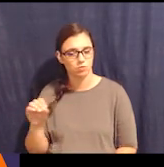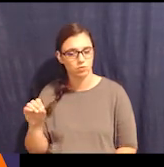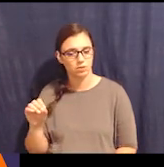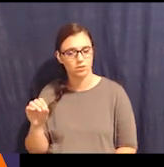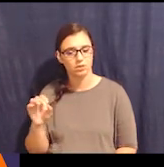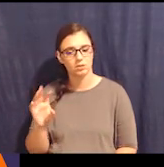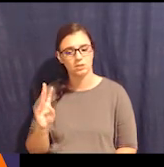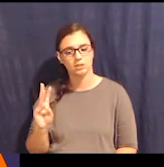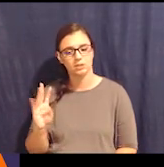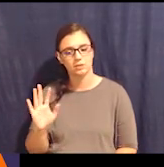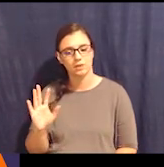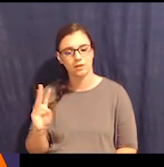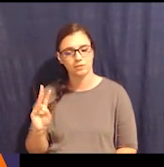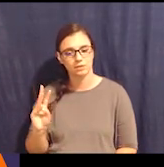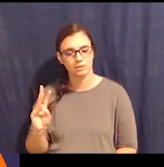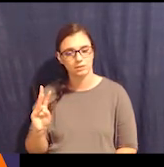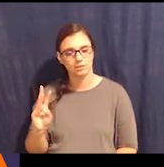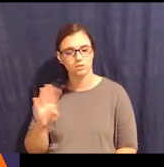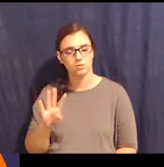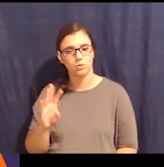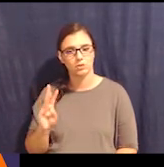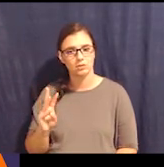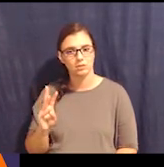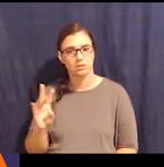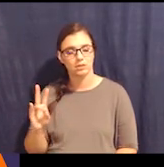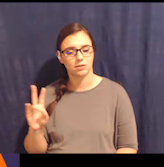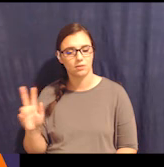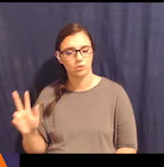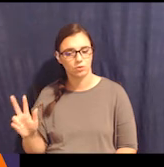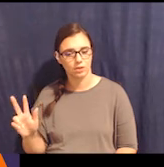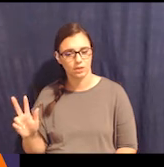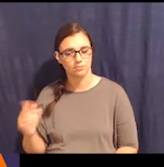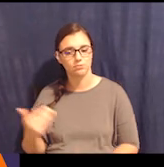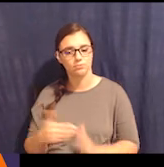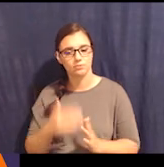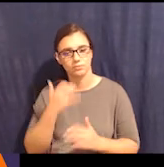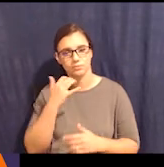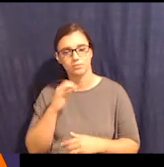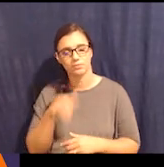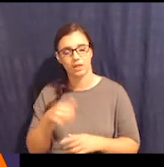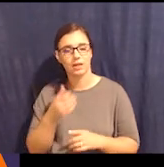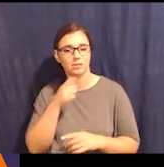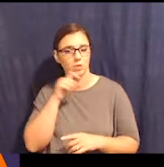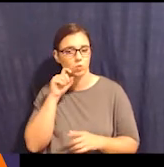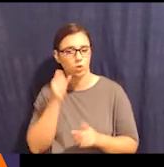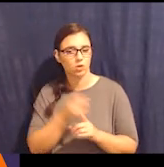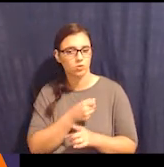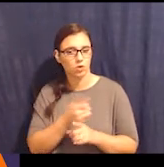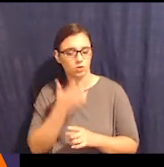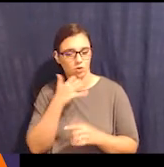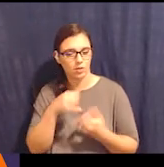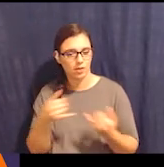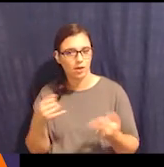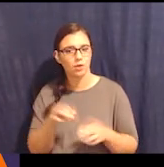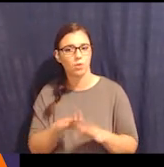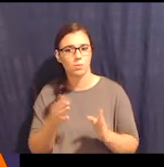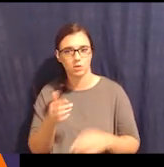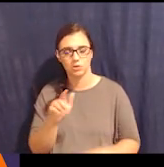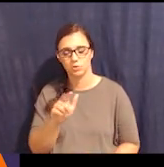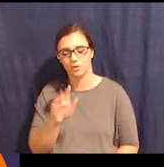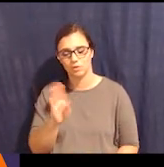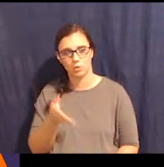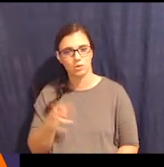1-800-656-4673. Again, the Sexual Assault Hotline is open 24 hours a day, 7 days a week, and can be reached by